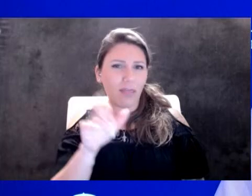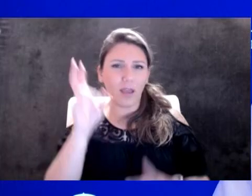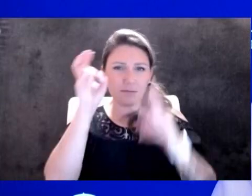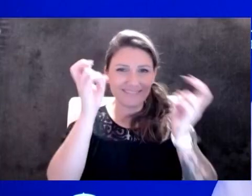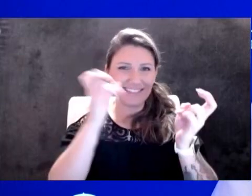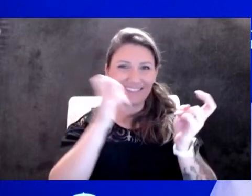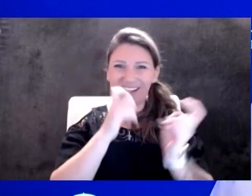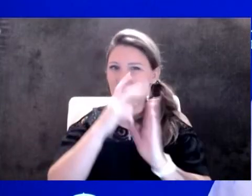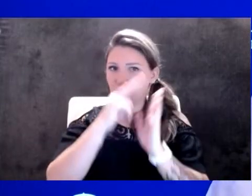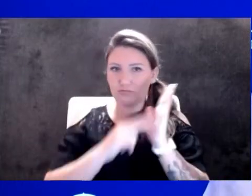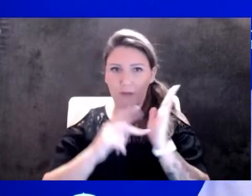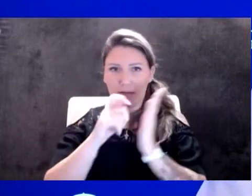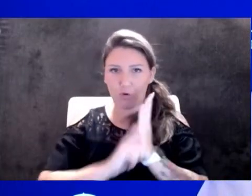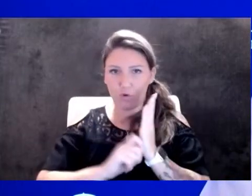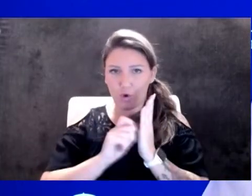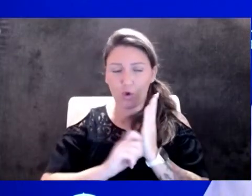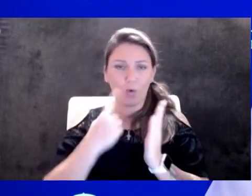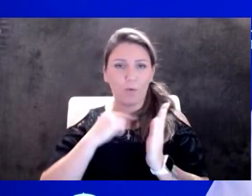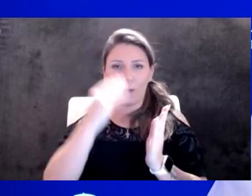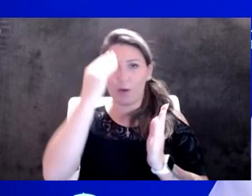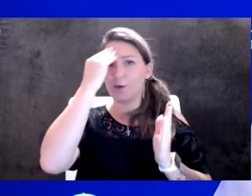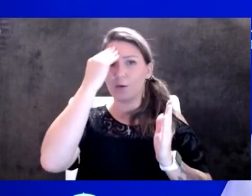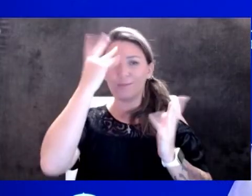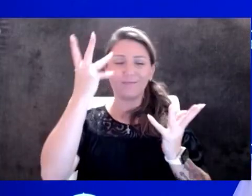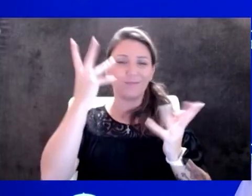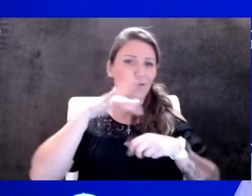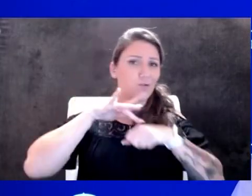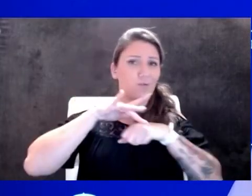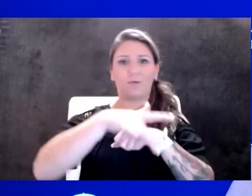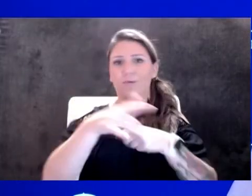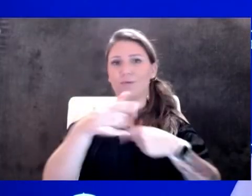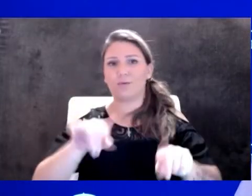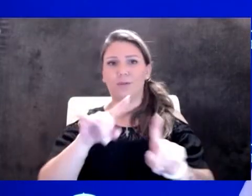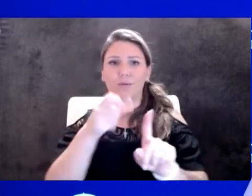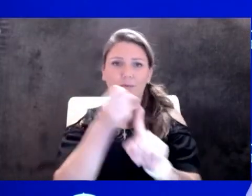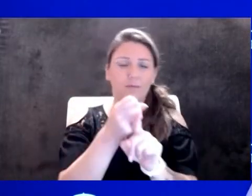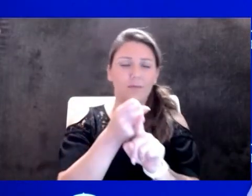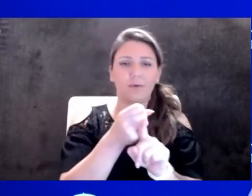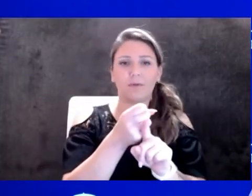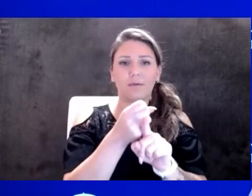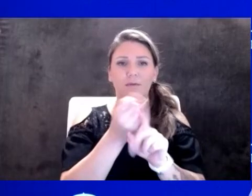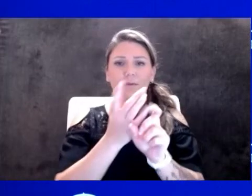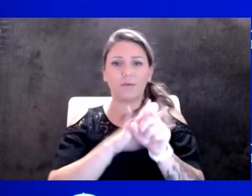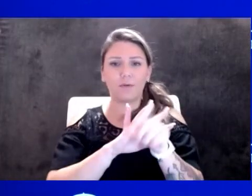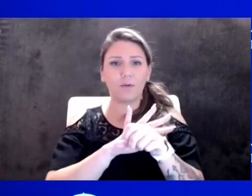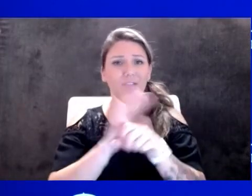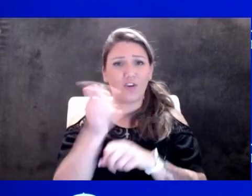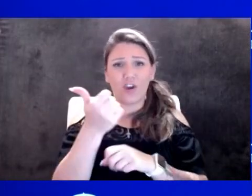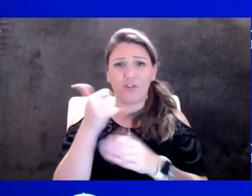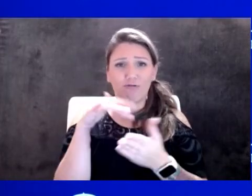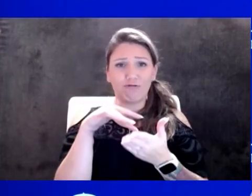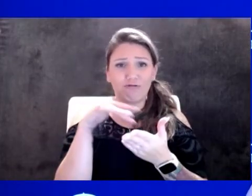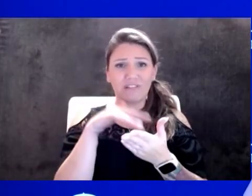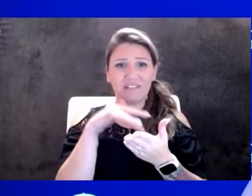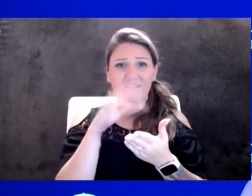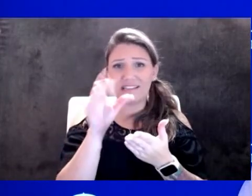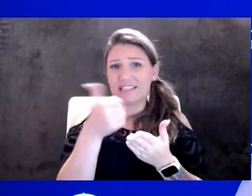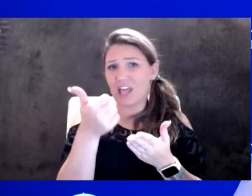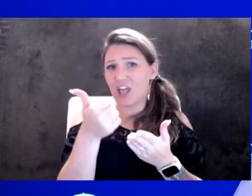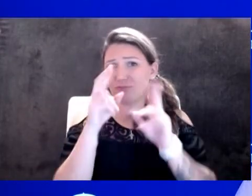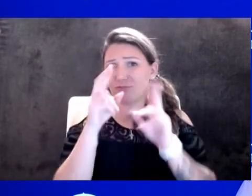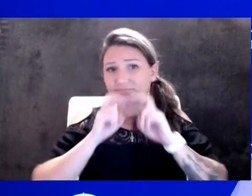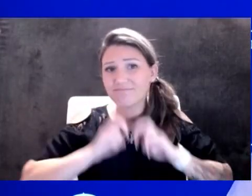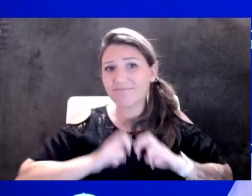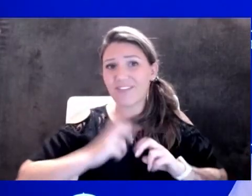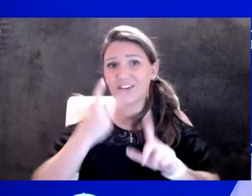yet. We know that even early on in the pandemic, there were other studies looking at other vaccines hoping to protect